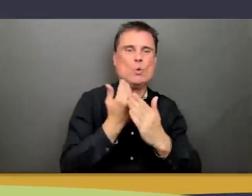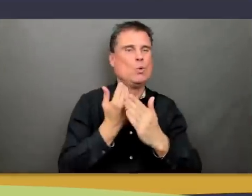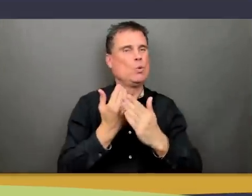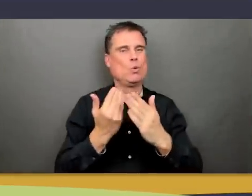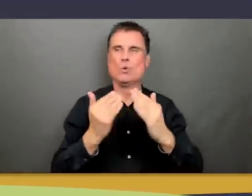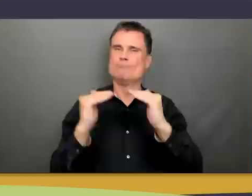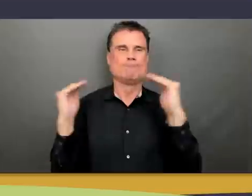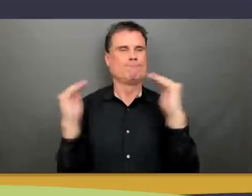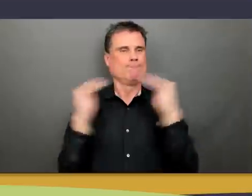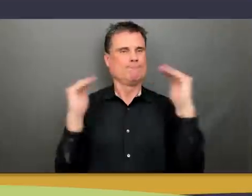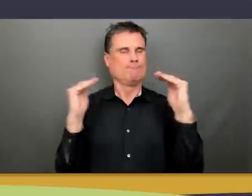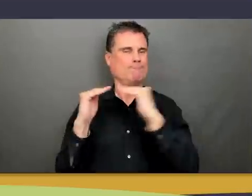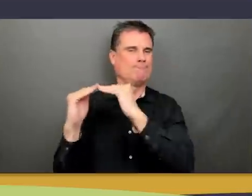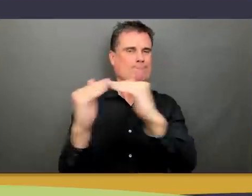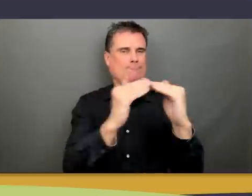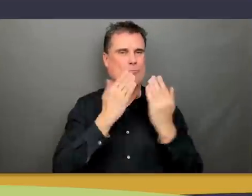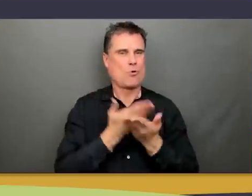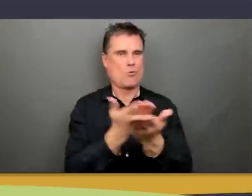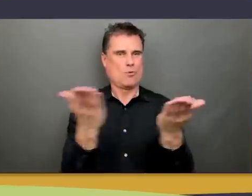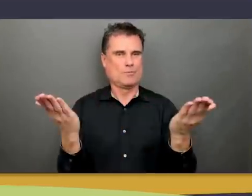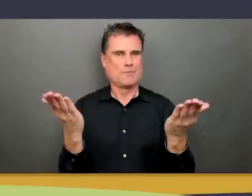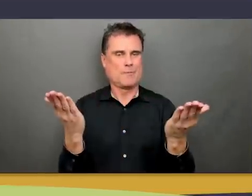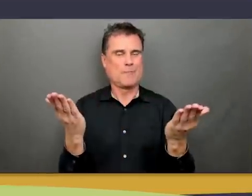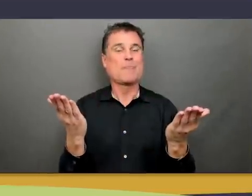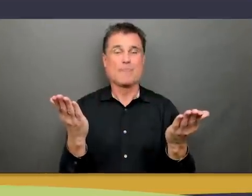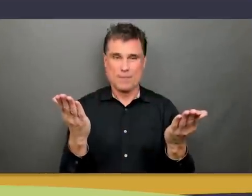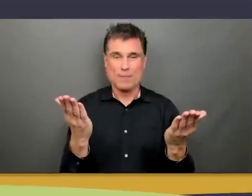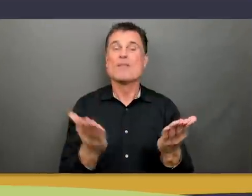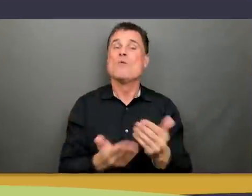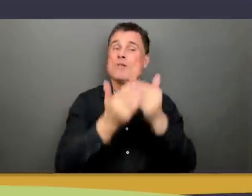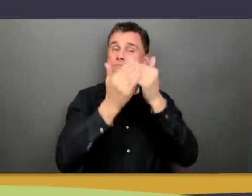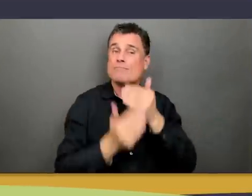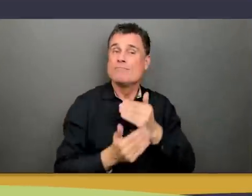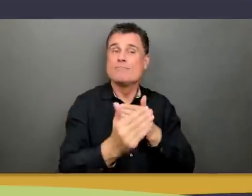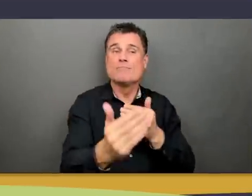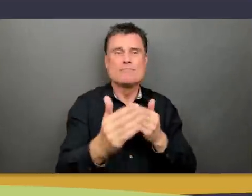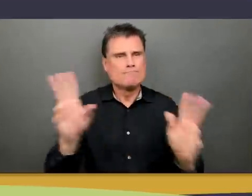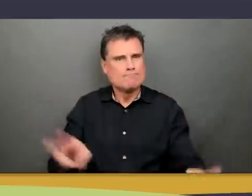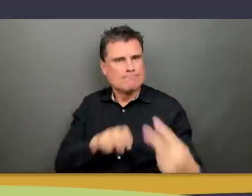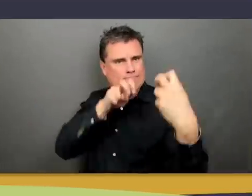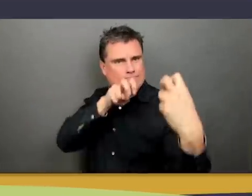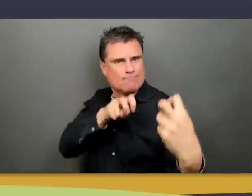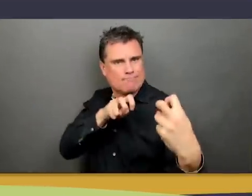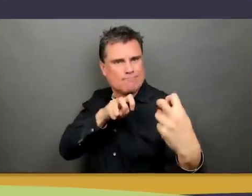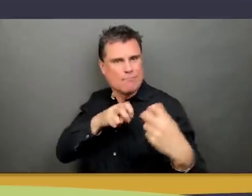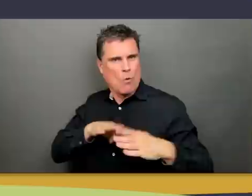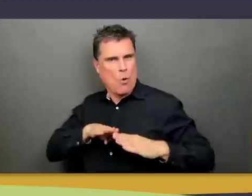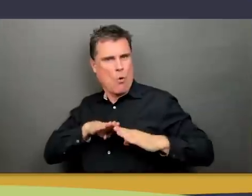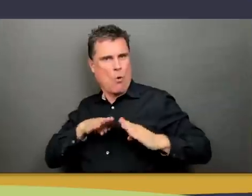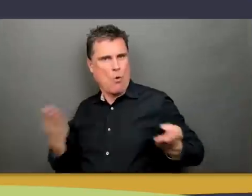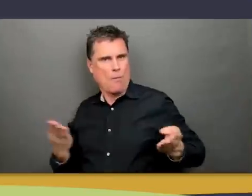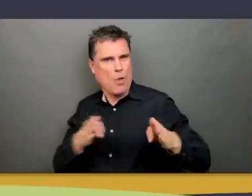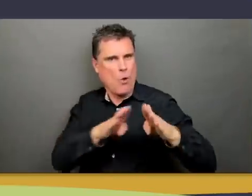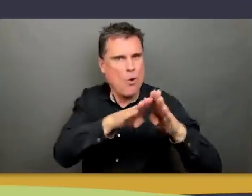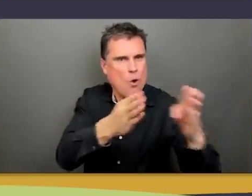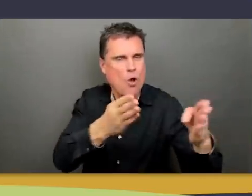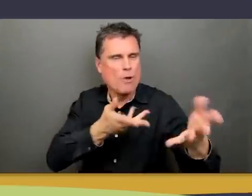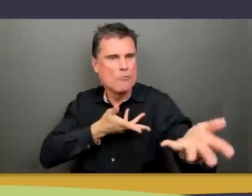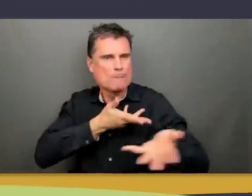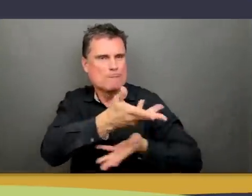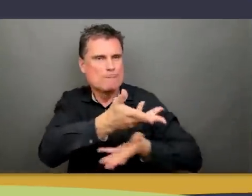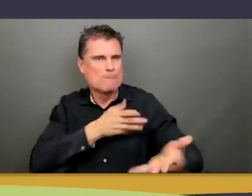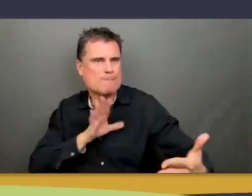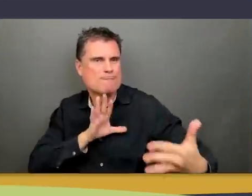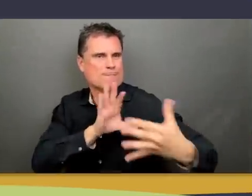to honor you, who stand on the front lines, defending bodily autonomy and choice, protecting the lifeblood